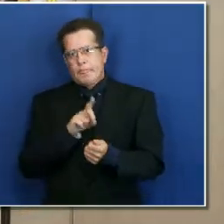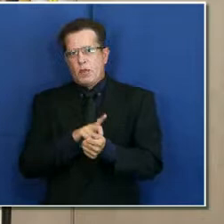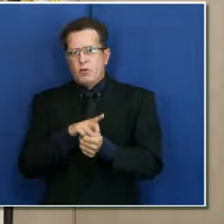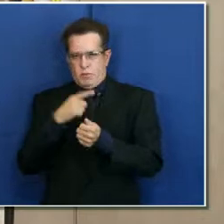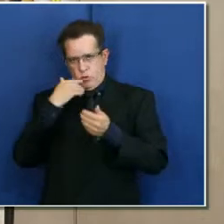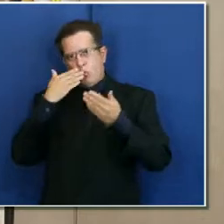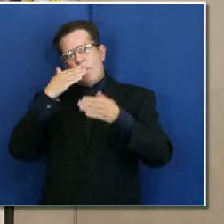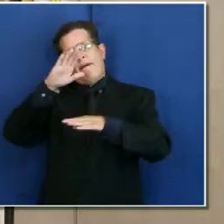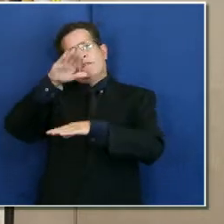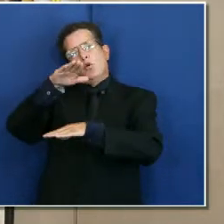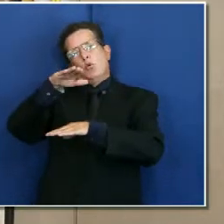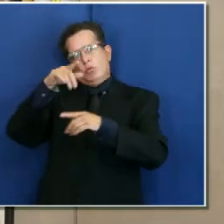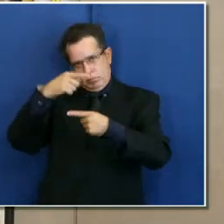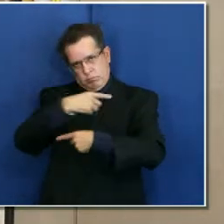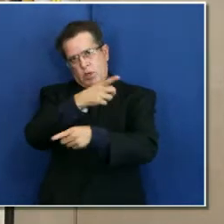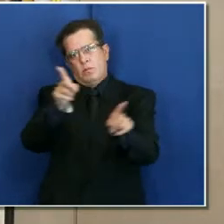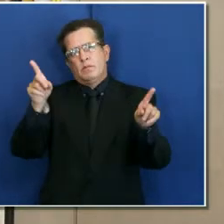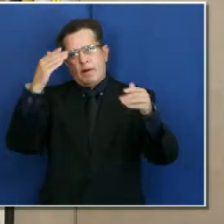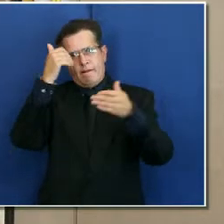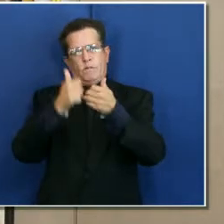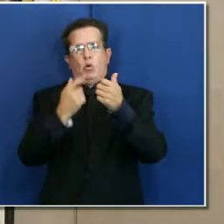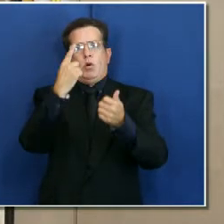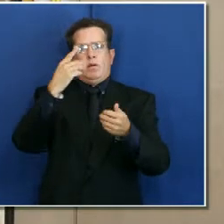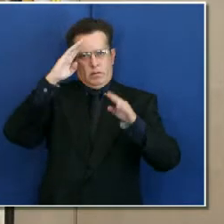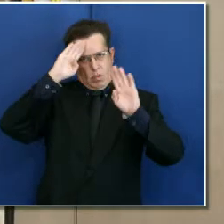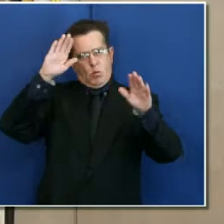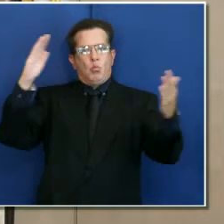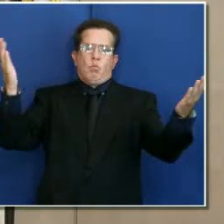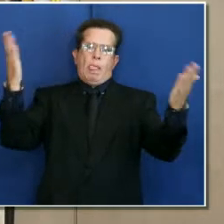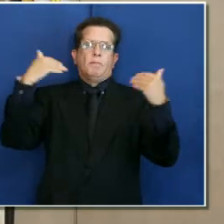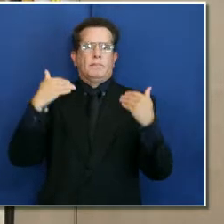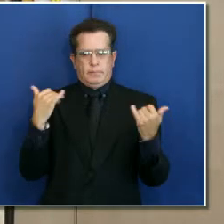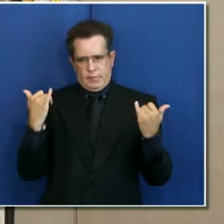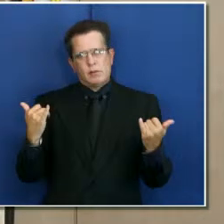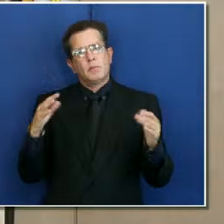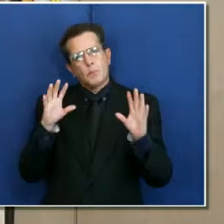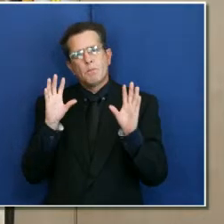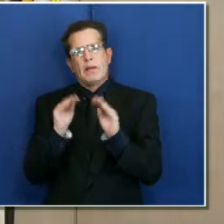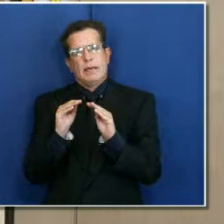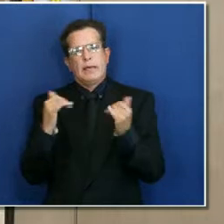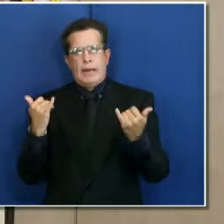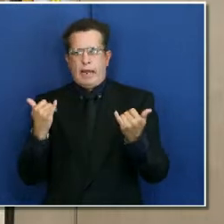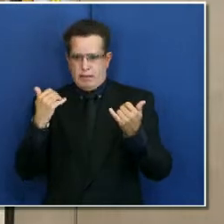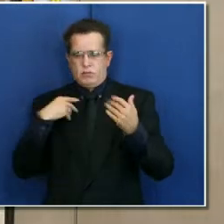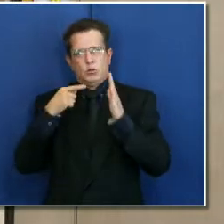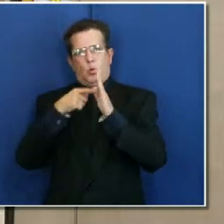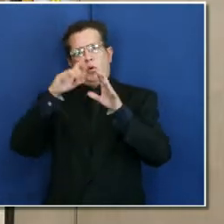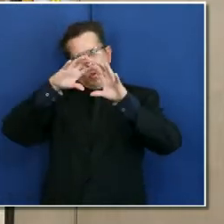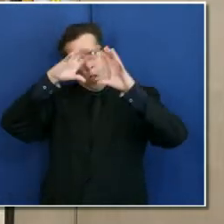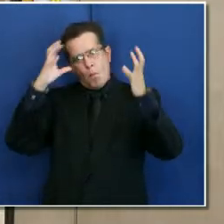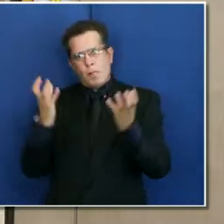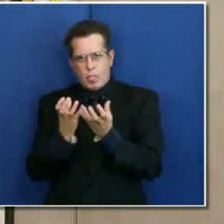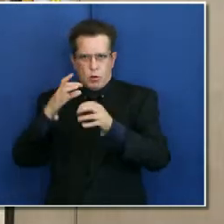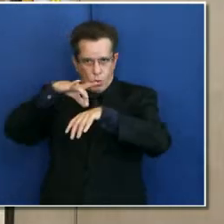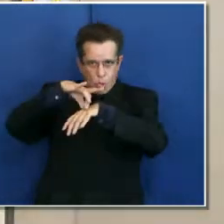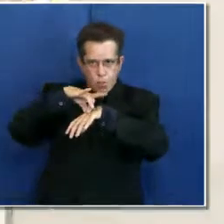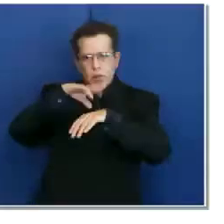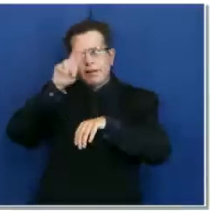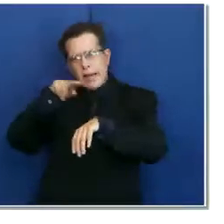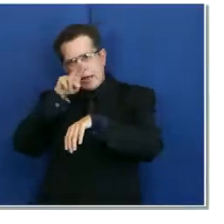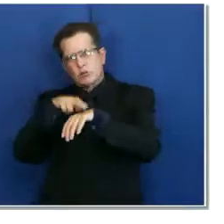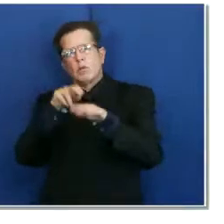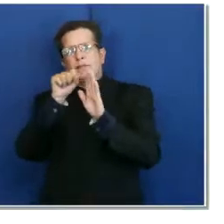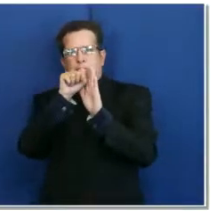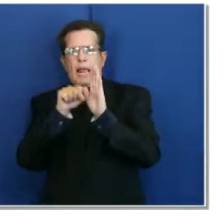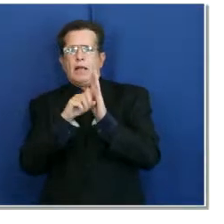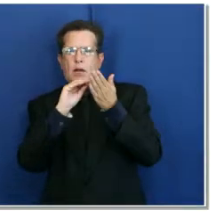Good afternoon, everyone, and thank you, Supervisor Fletcher. Welcome to today's briefing. All global, national, and state statistics are based on the data